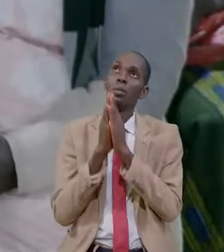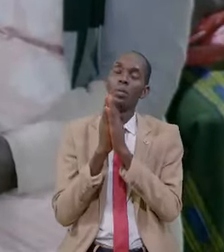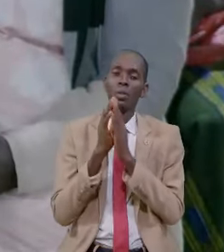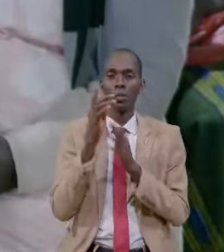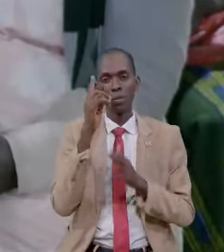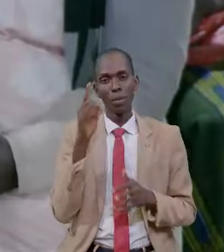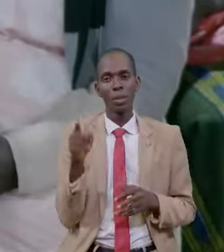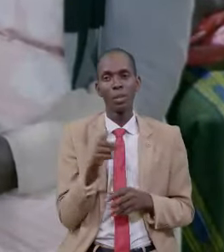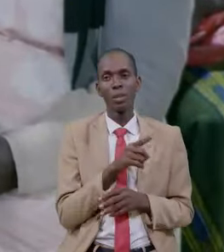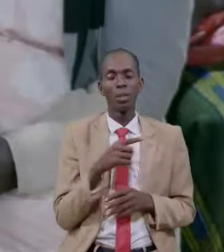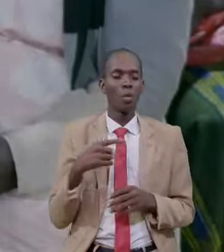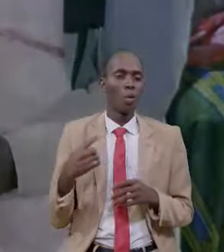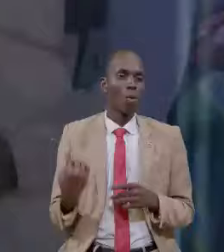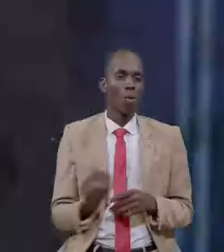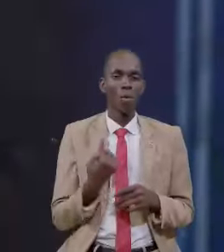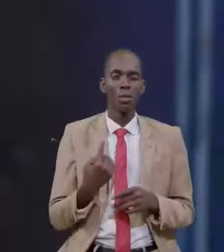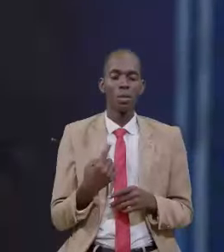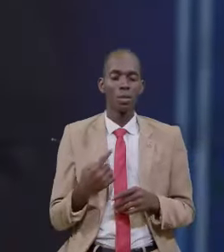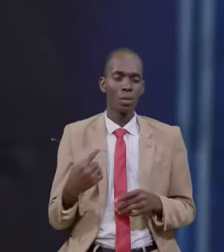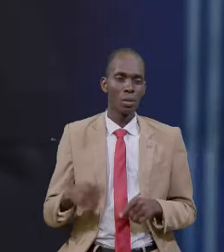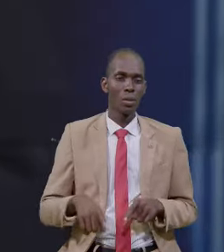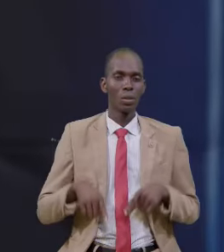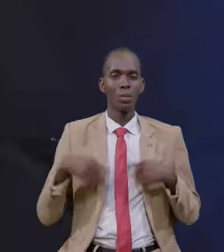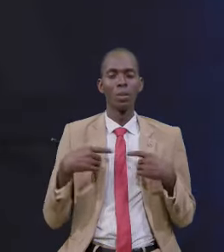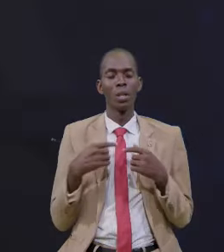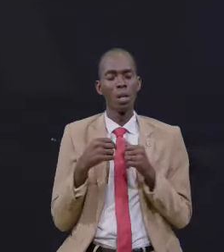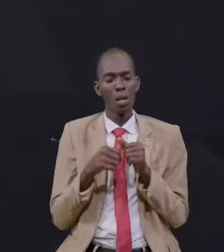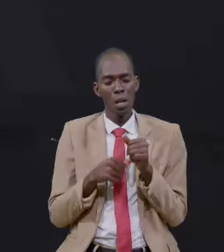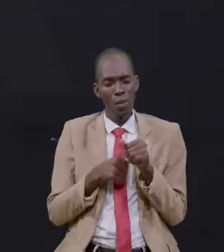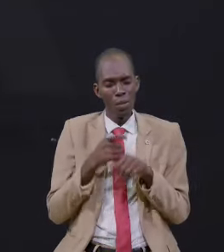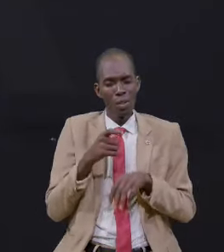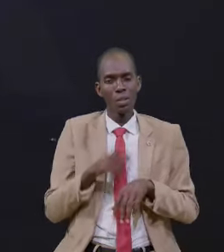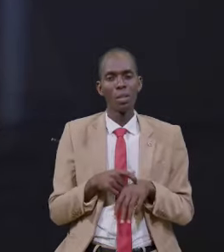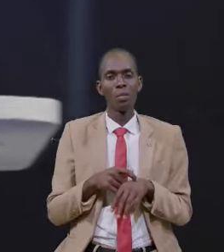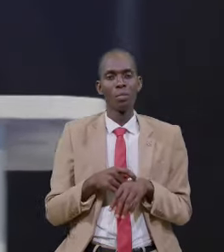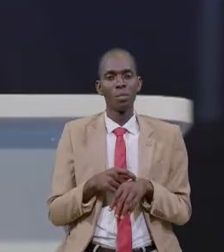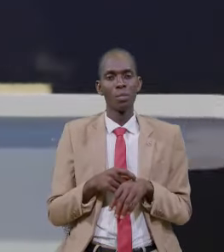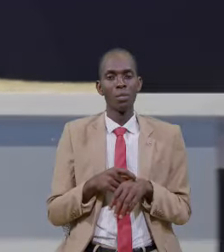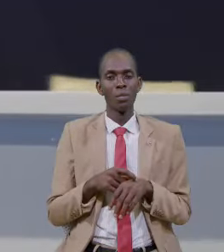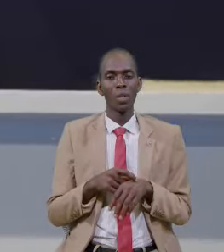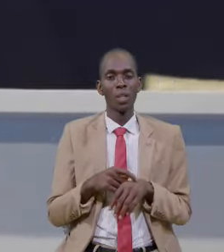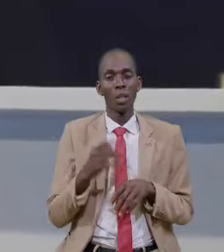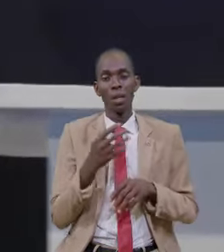them. Ever liveth. Every time, as we've been here on this crusade